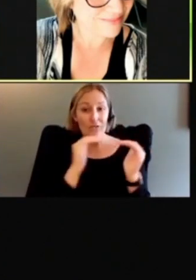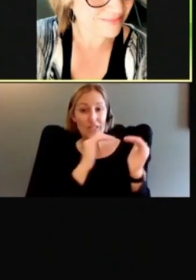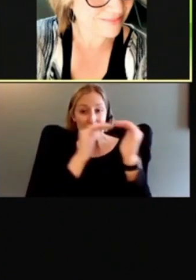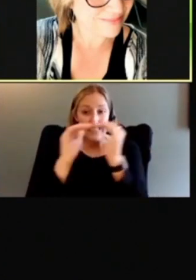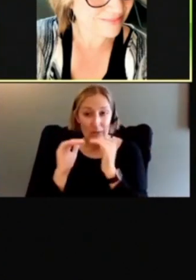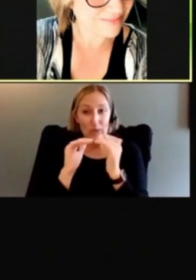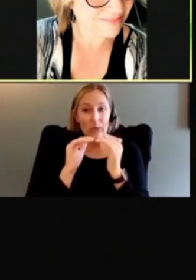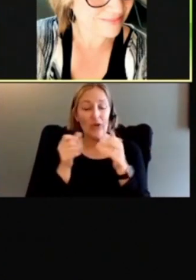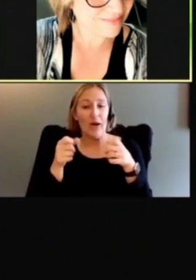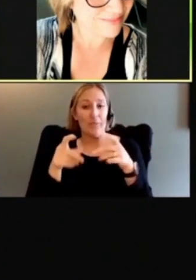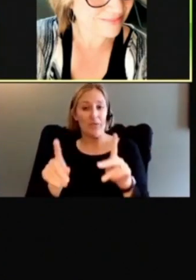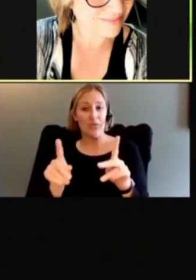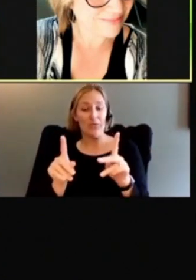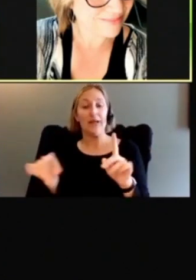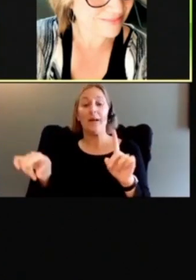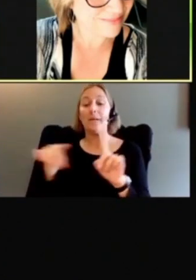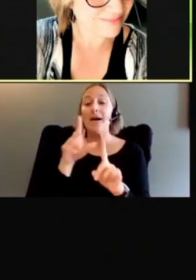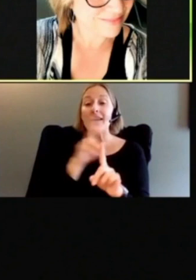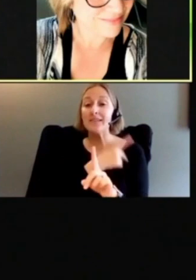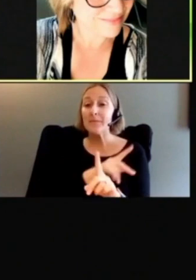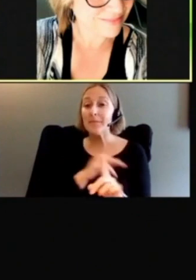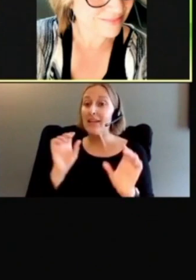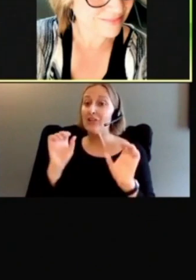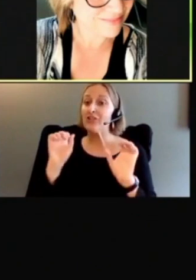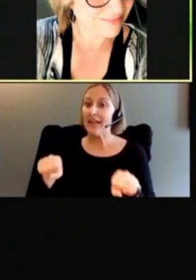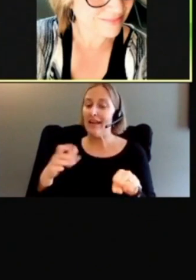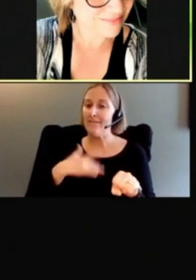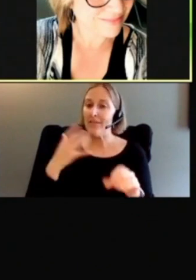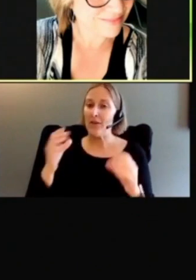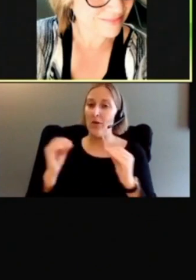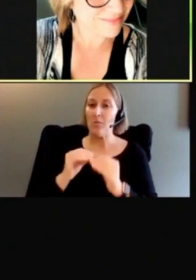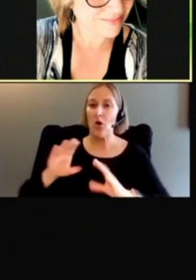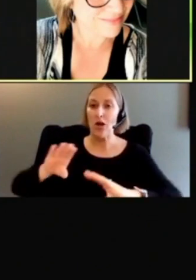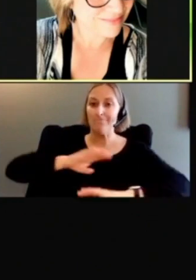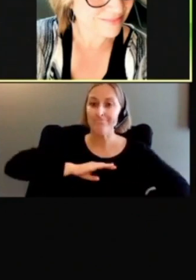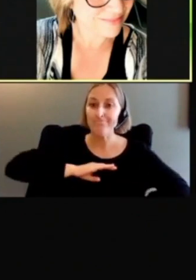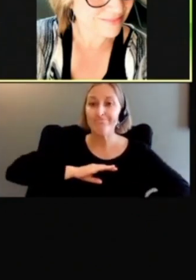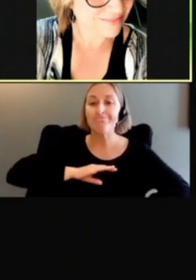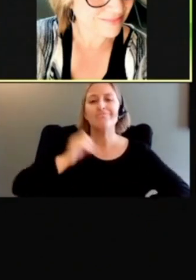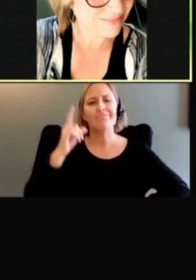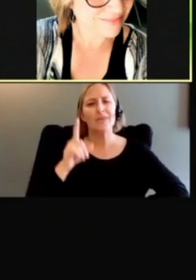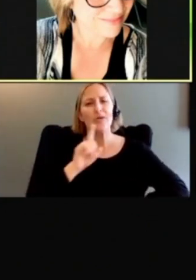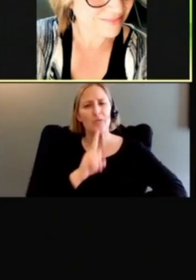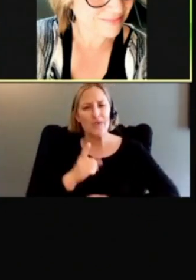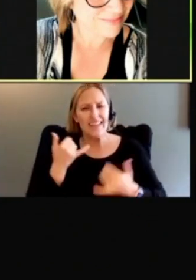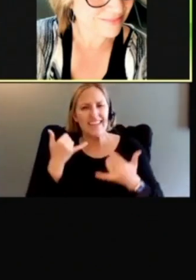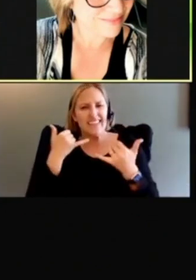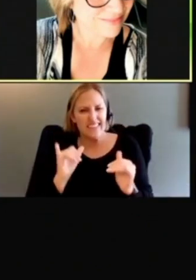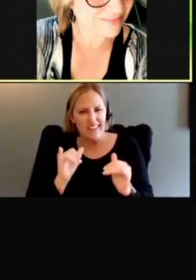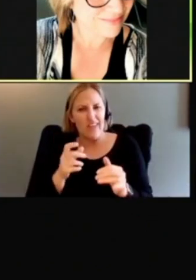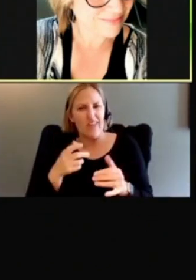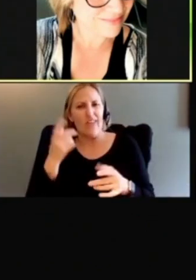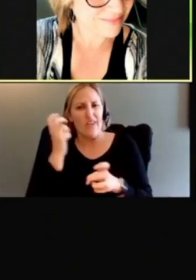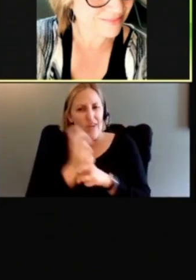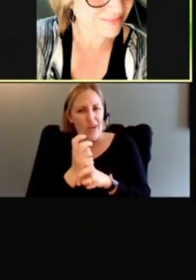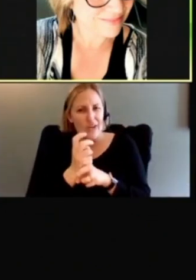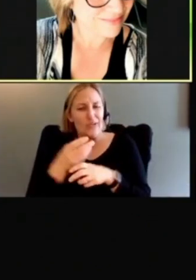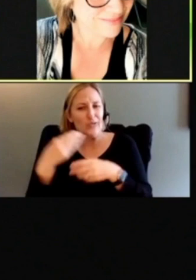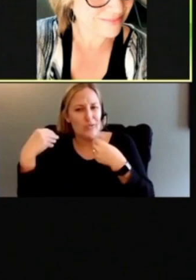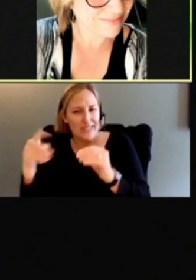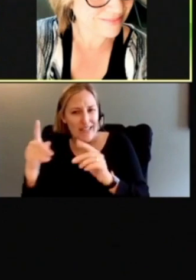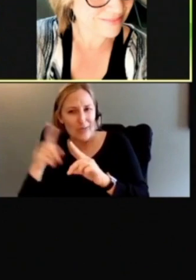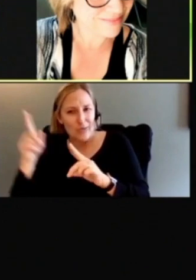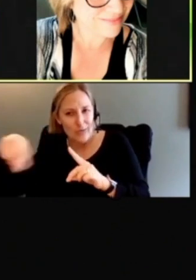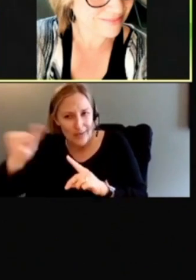patient satisfaction. All that said, it was still a really hard sell. So fast forward